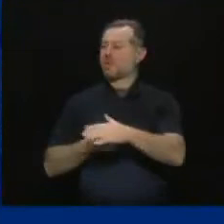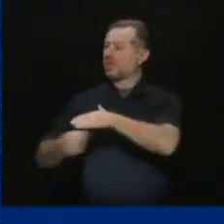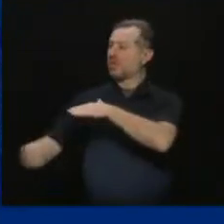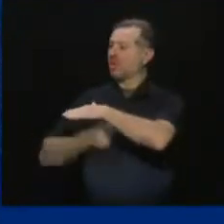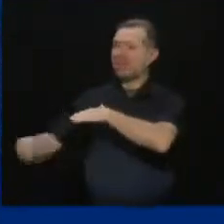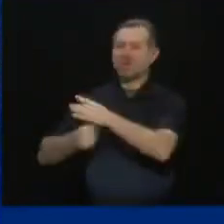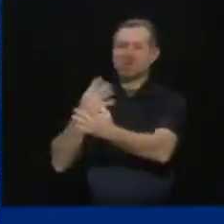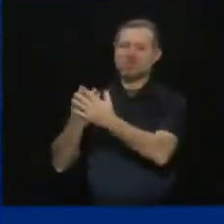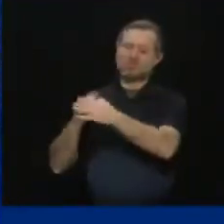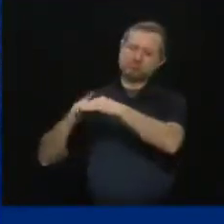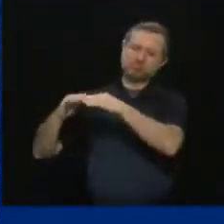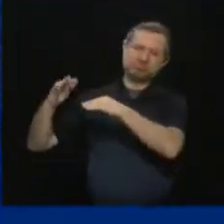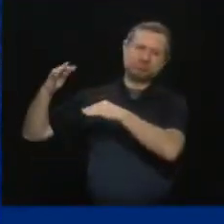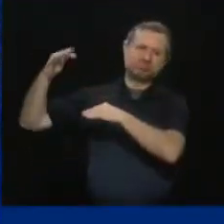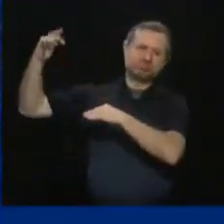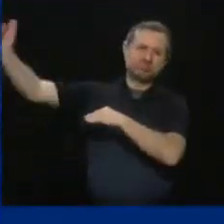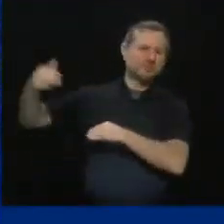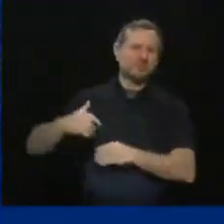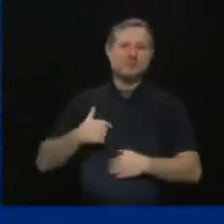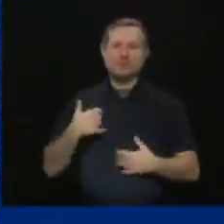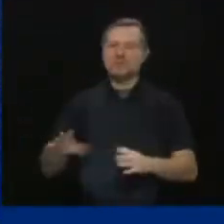We didn't ask for the stigma.